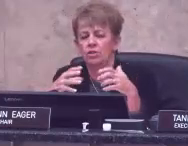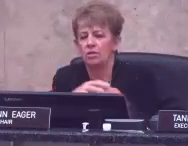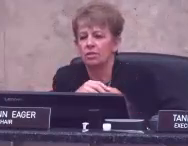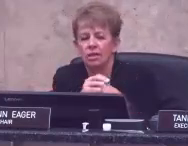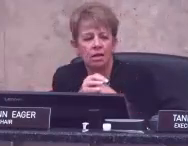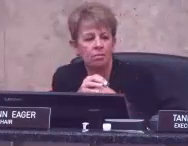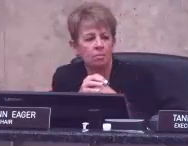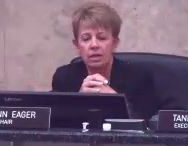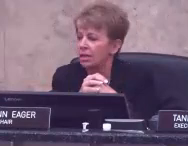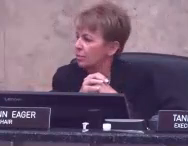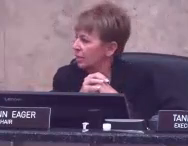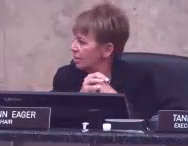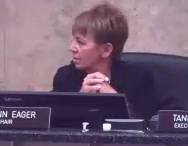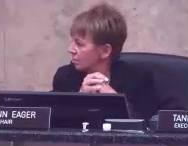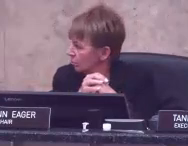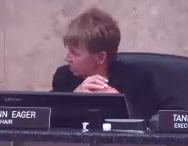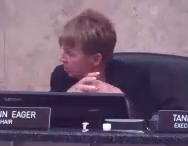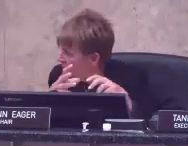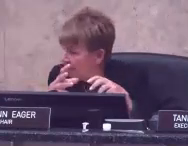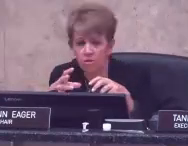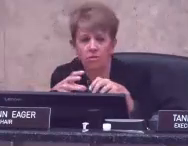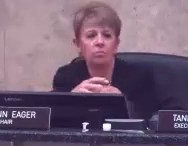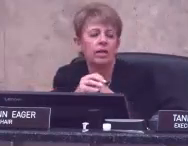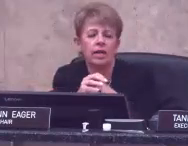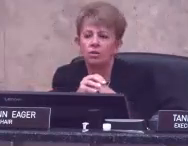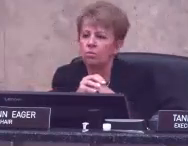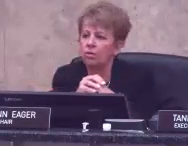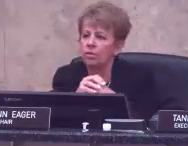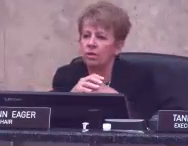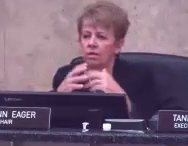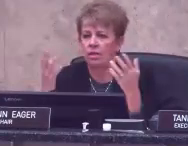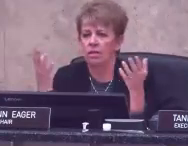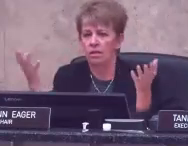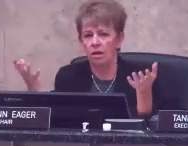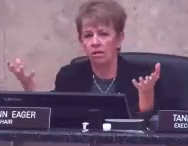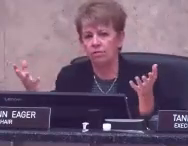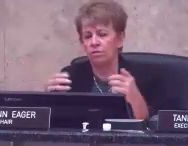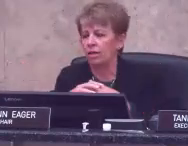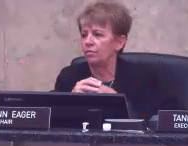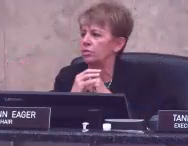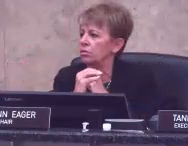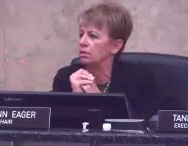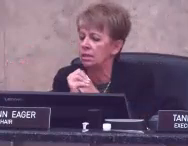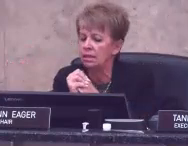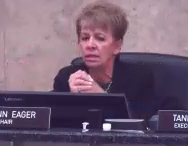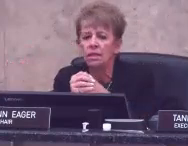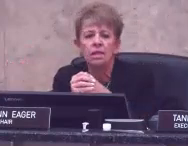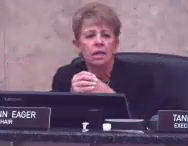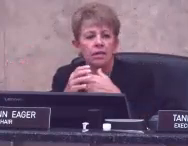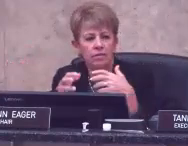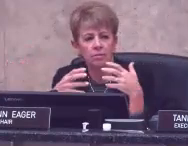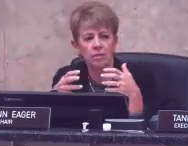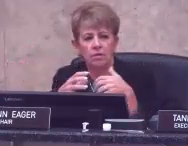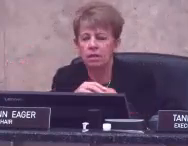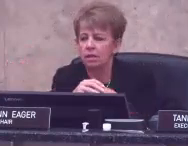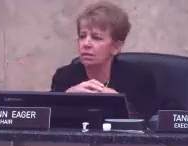those questions. Because we did need to answer them. And one of the things I think all of you have certainly seen